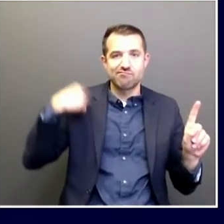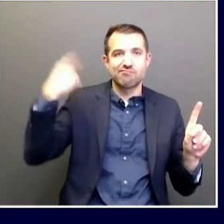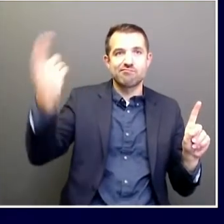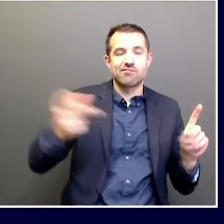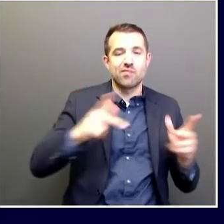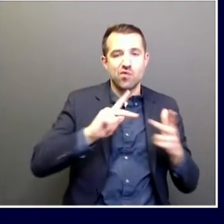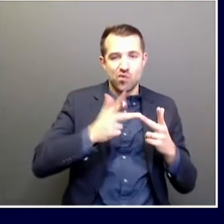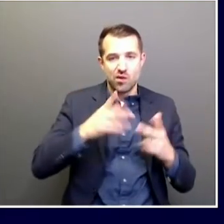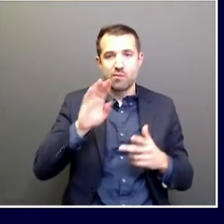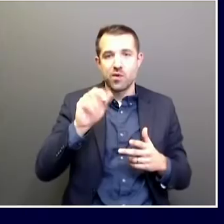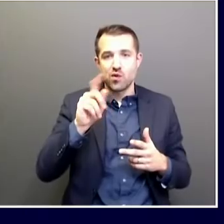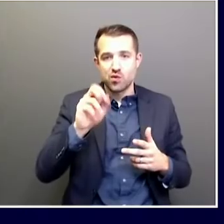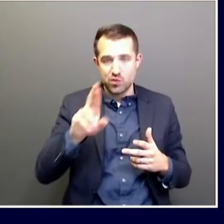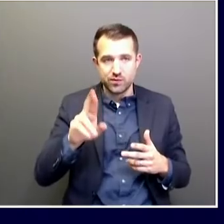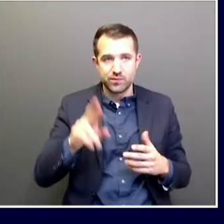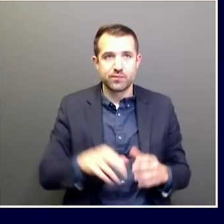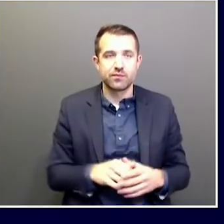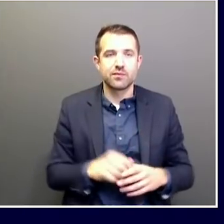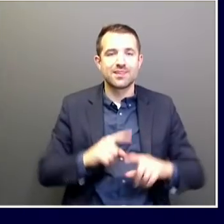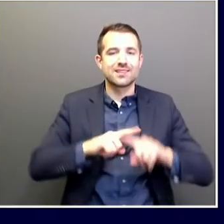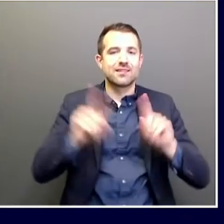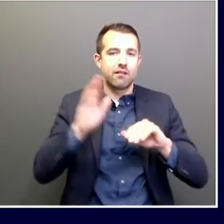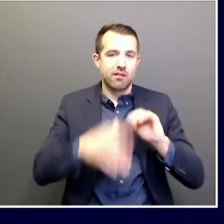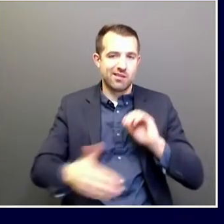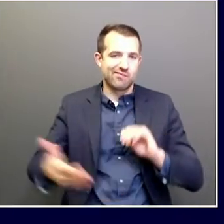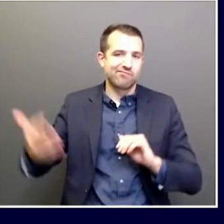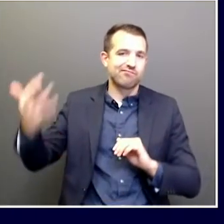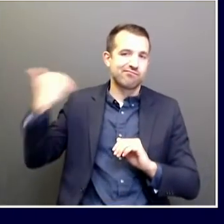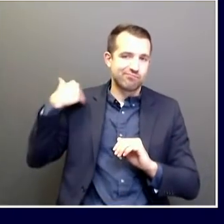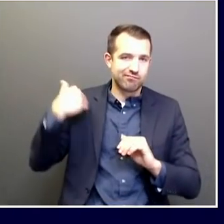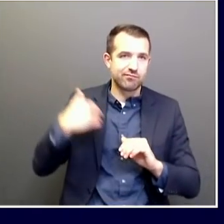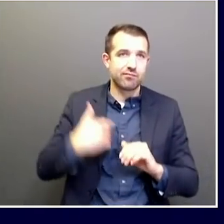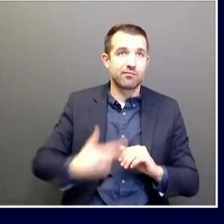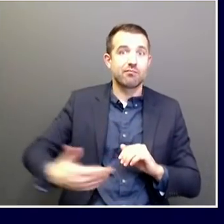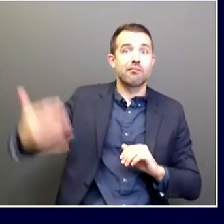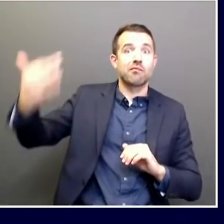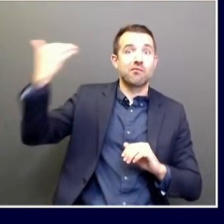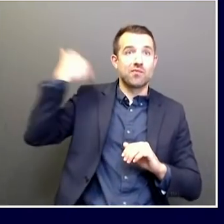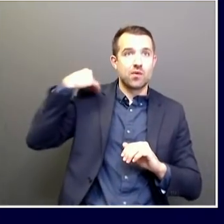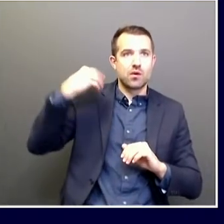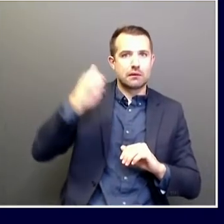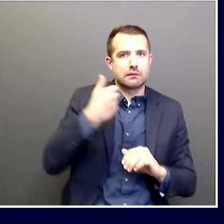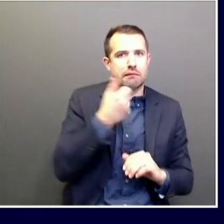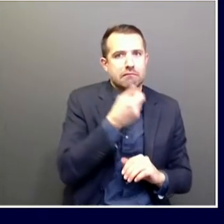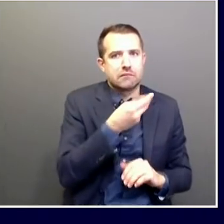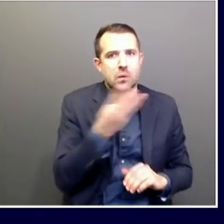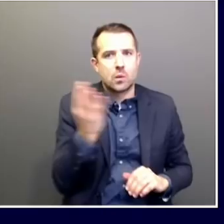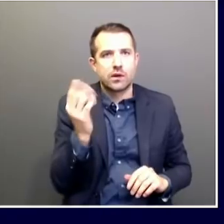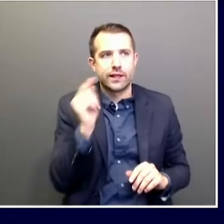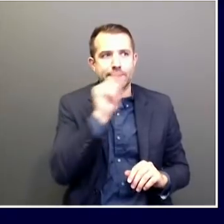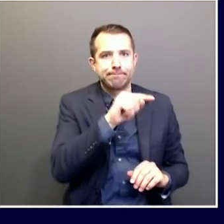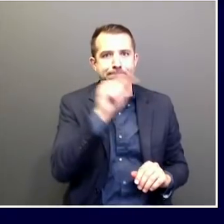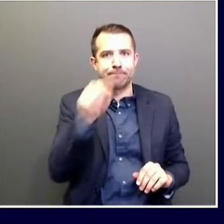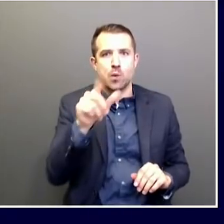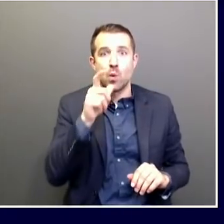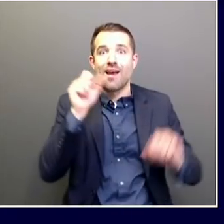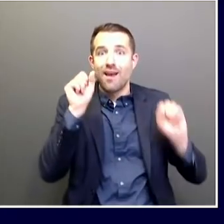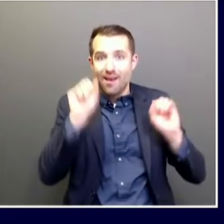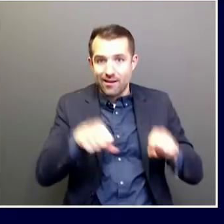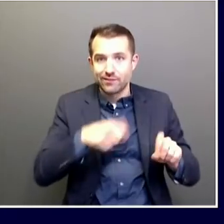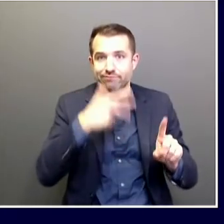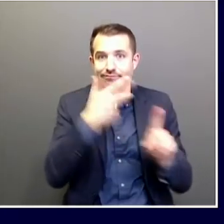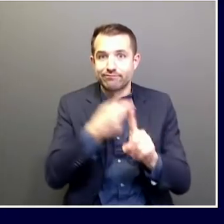because there are so many other teams of vaccinators that can go into nursing homes now. Understood. I appreciate your time. Thanks. Yep.